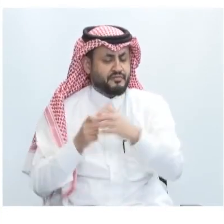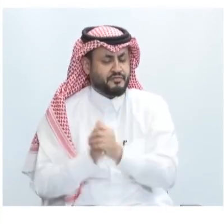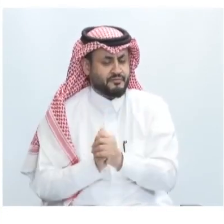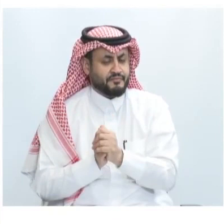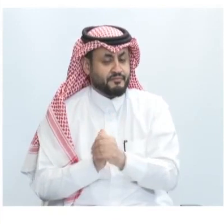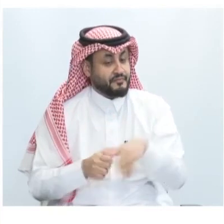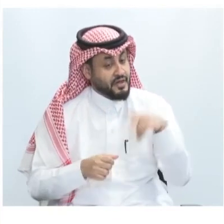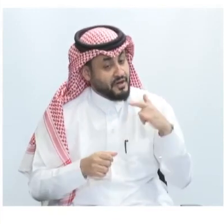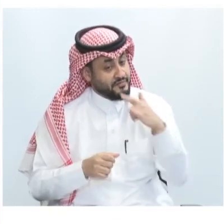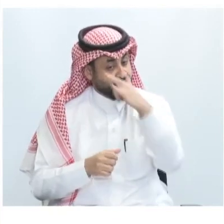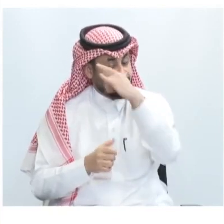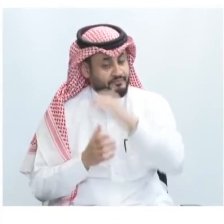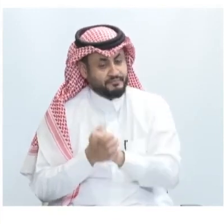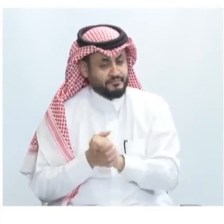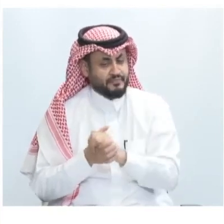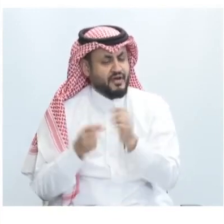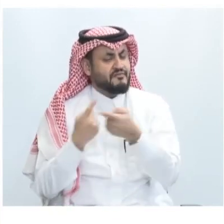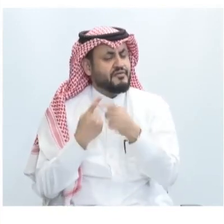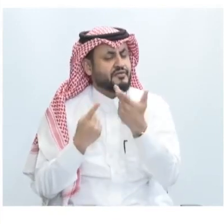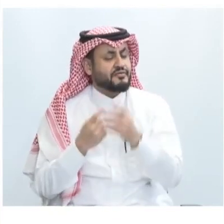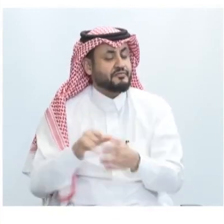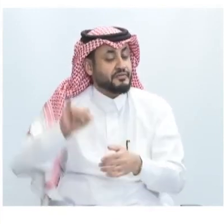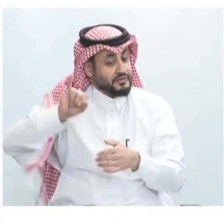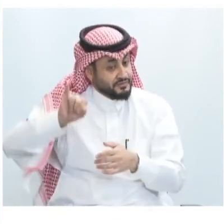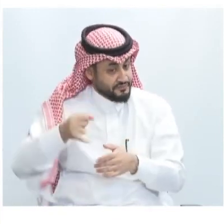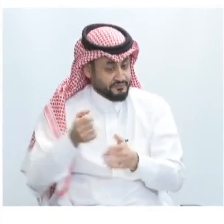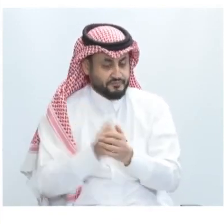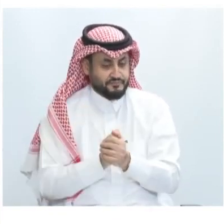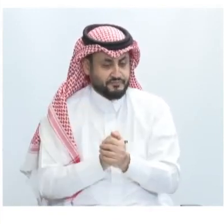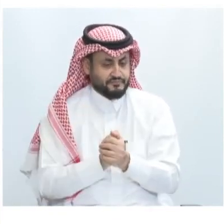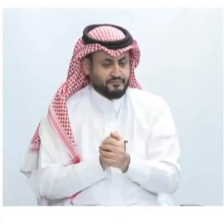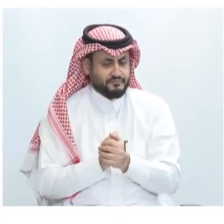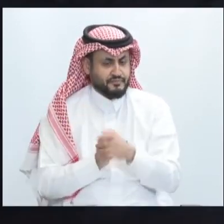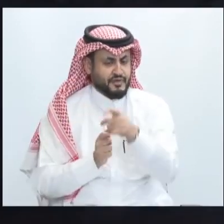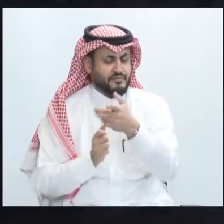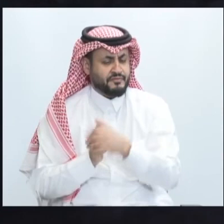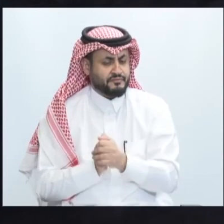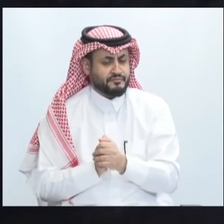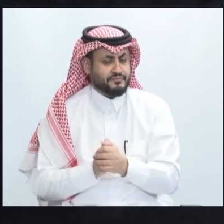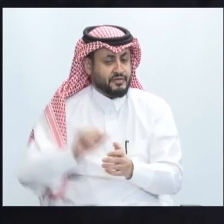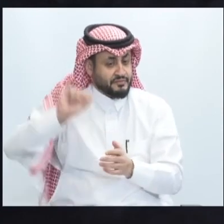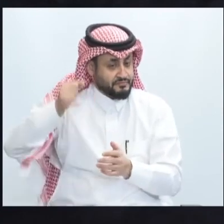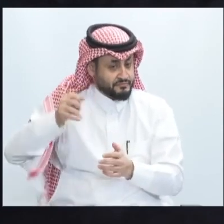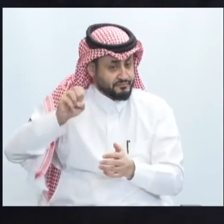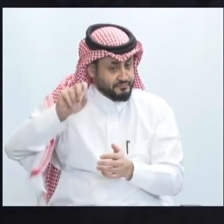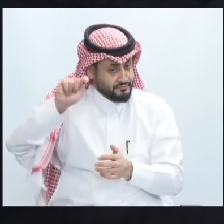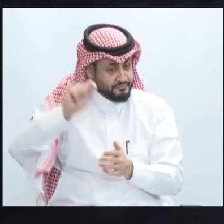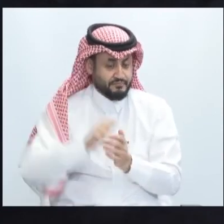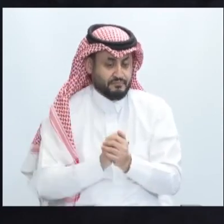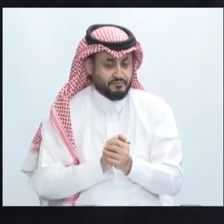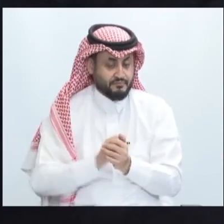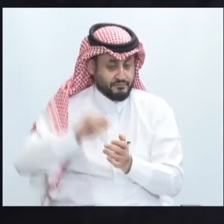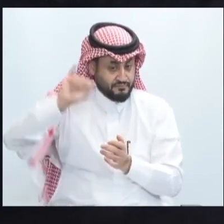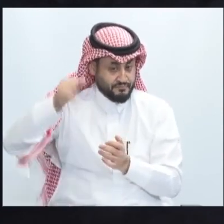letter today. It is what? J, excellent, J. So, can you tell me what is this? It's a jet,